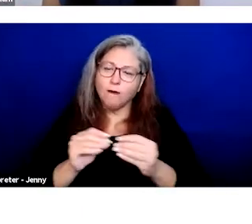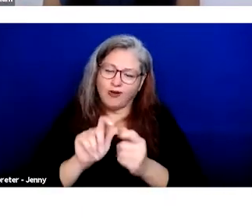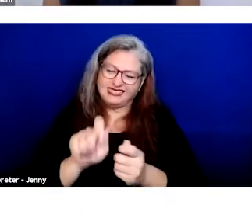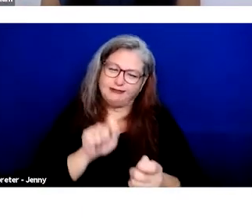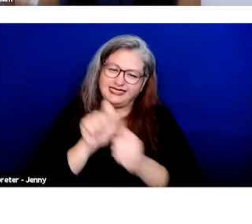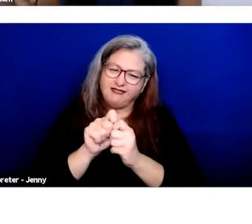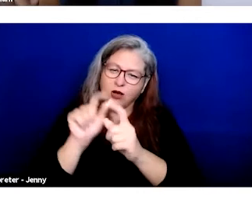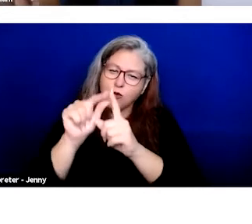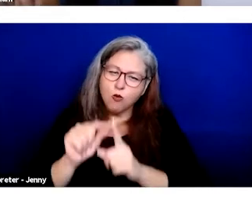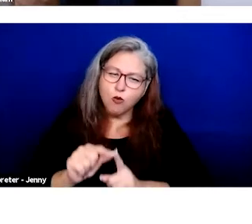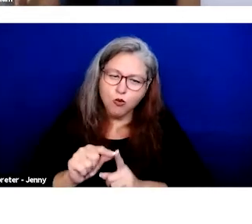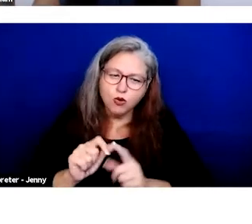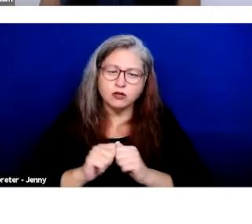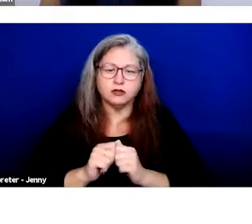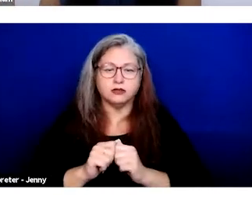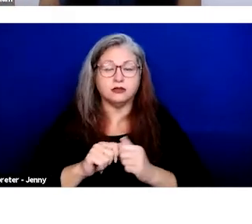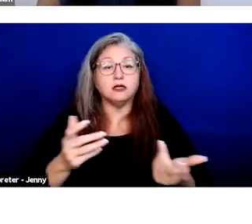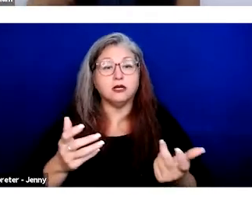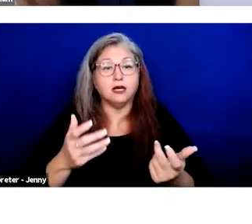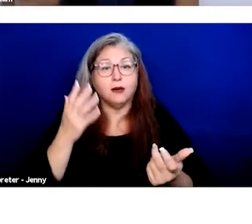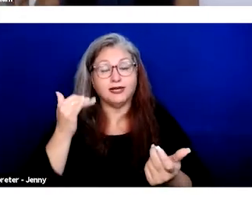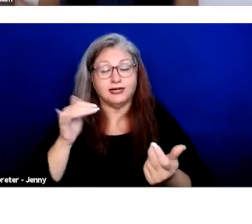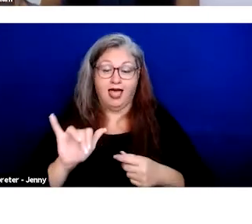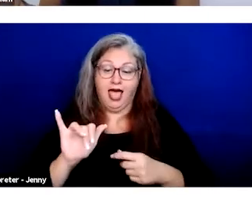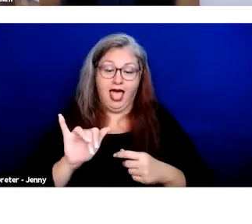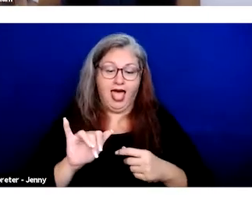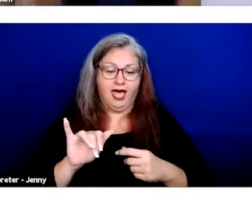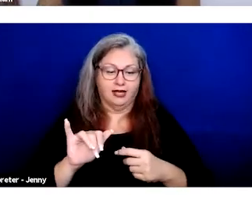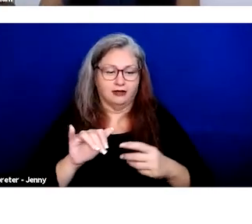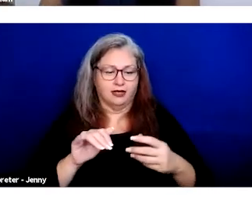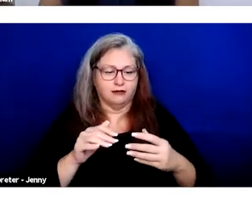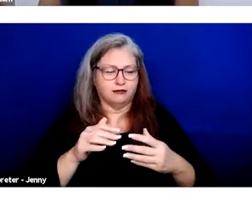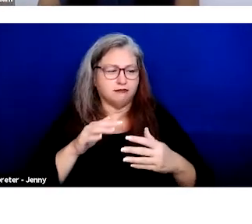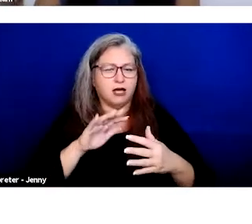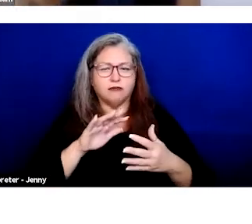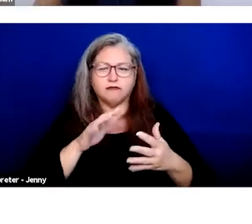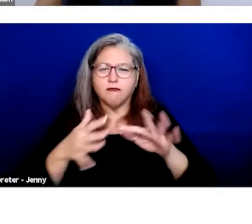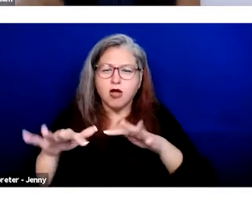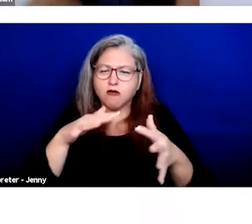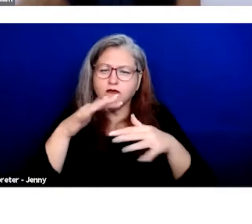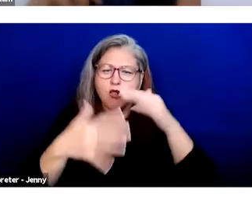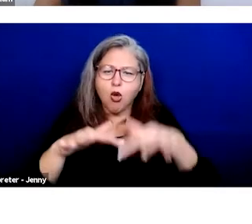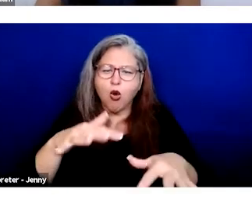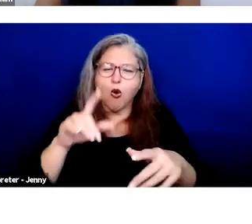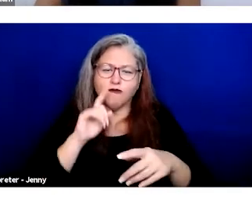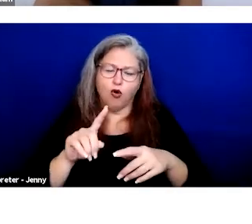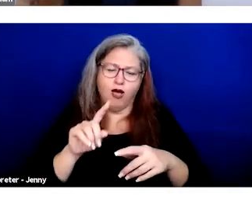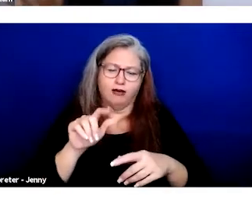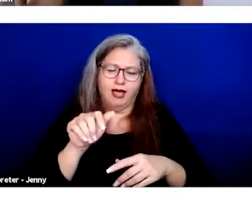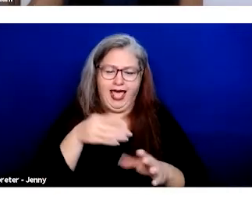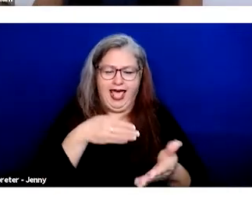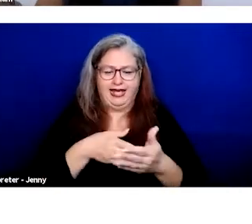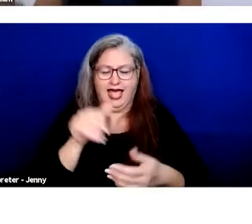terms, right? Because the dynamics of anti-Asian racism in the global supply chain